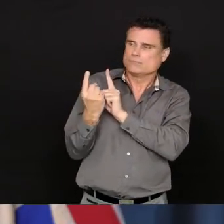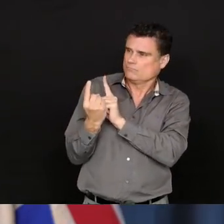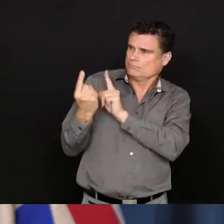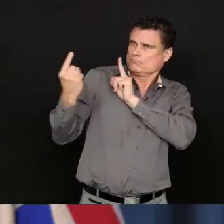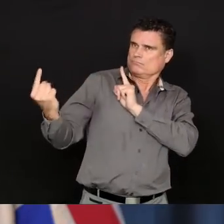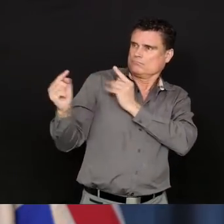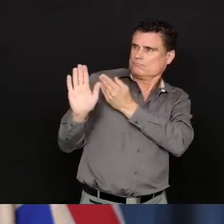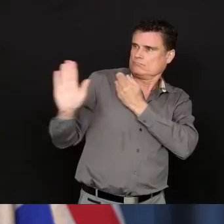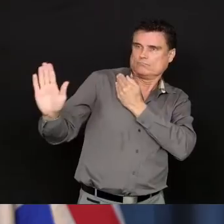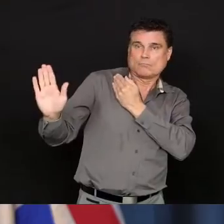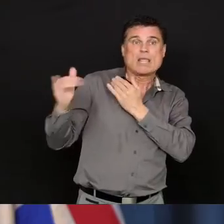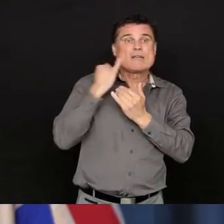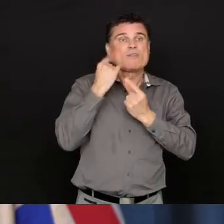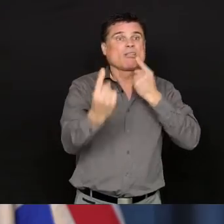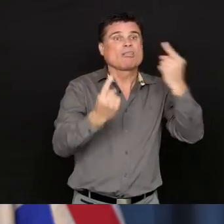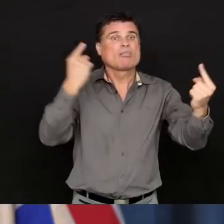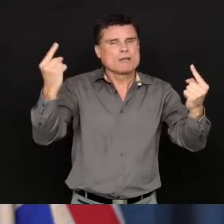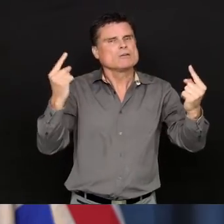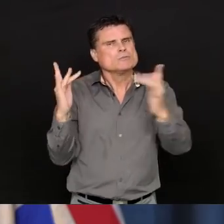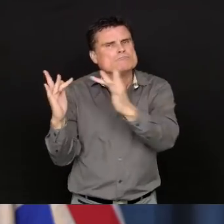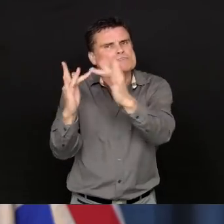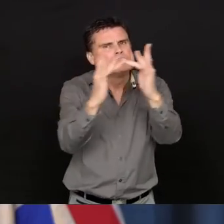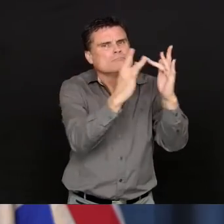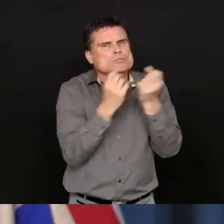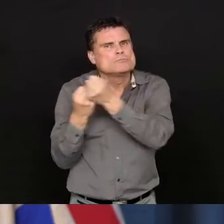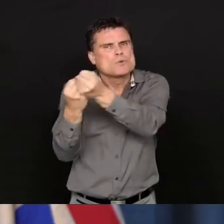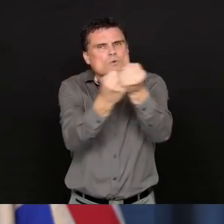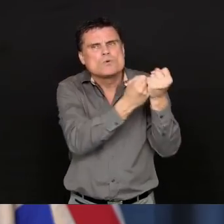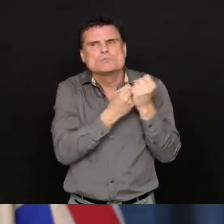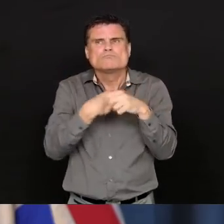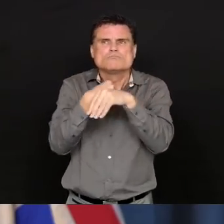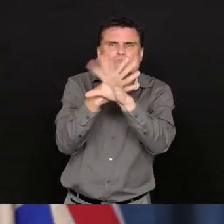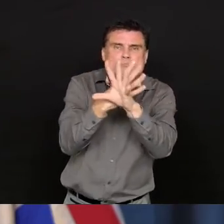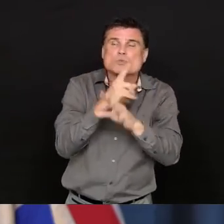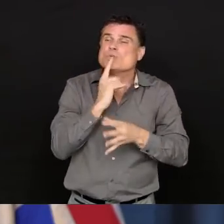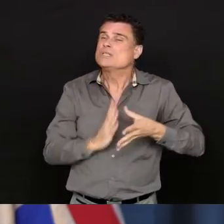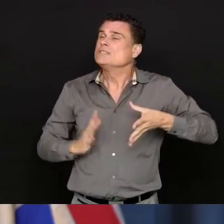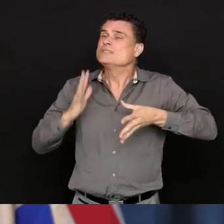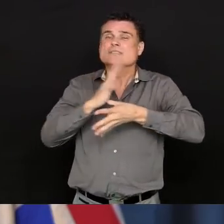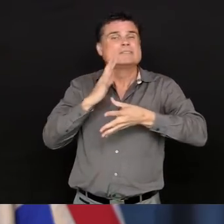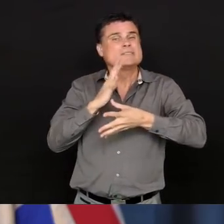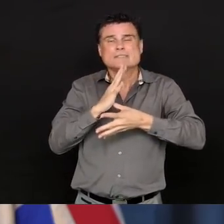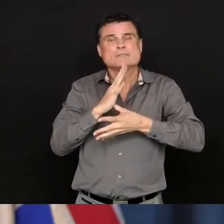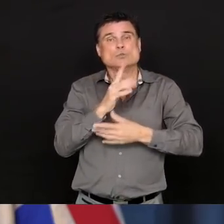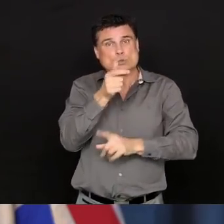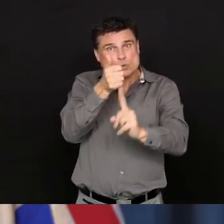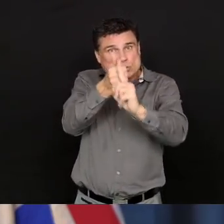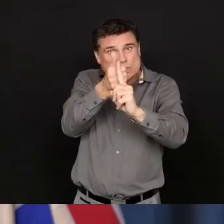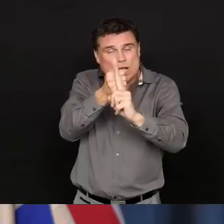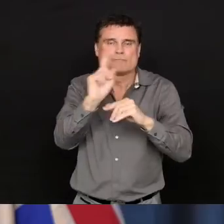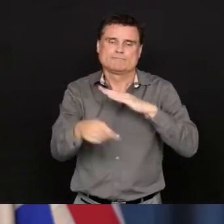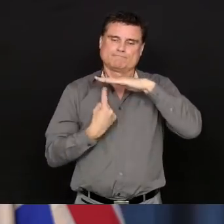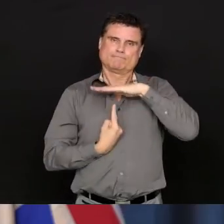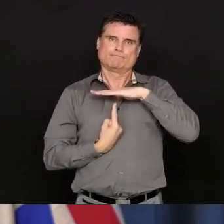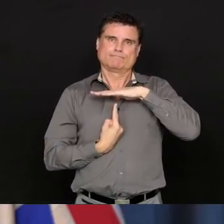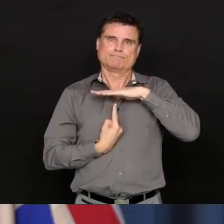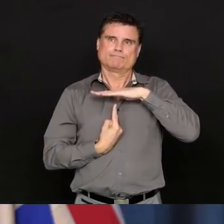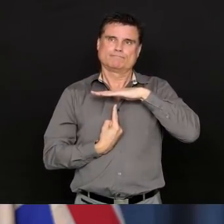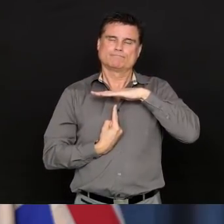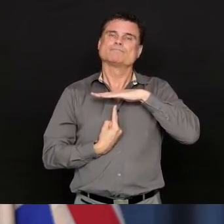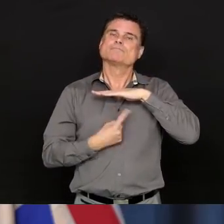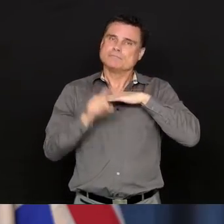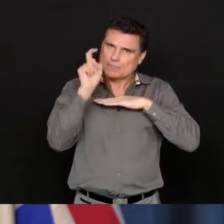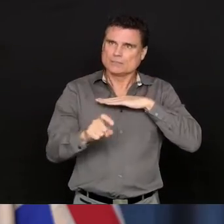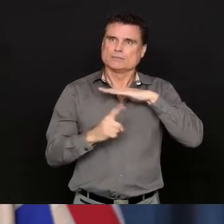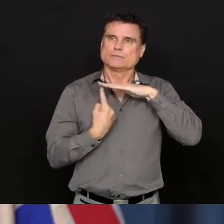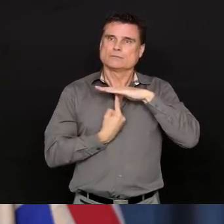of self-isolating, staying away from others if you are sick, or if you are a traveler, because we know that there are risks in people